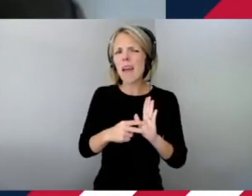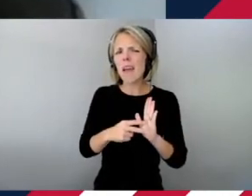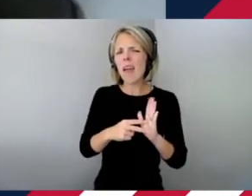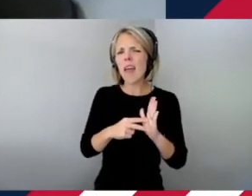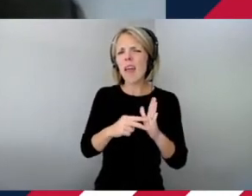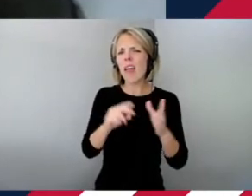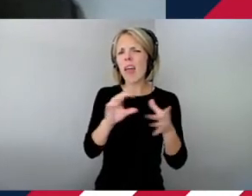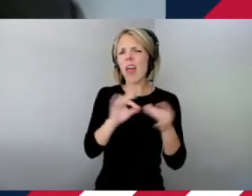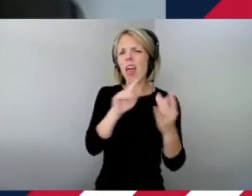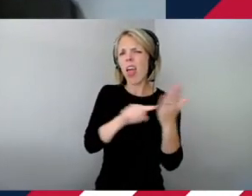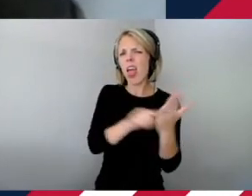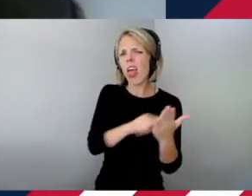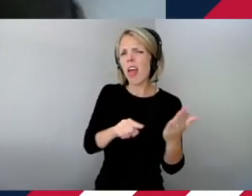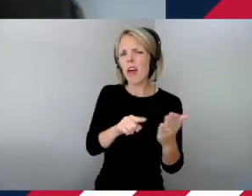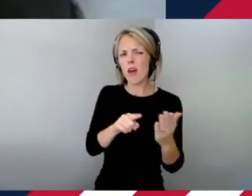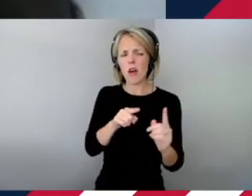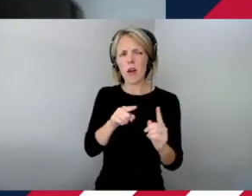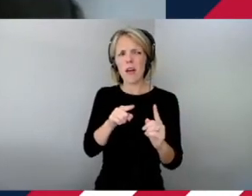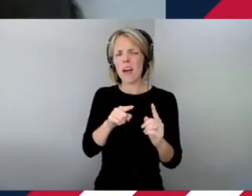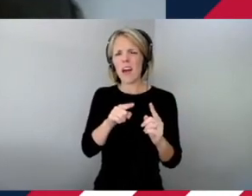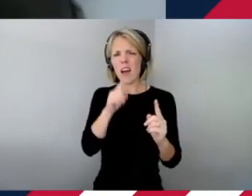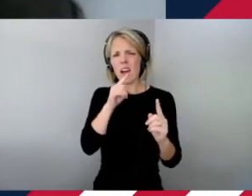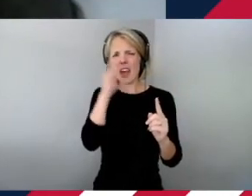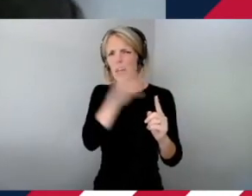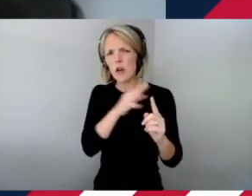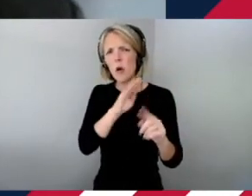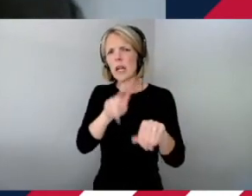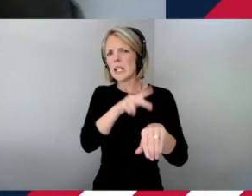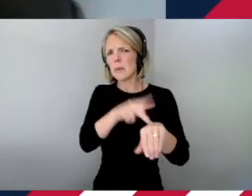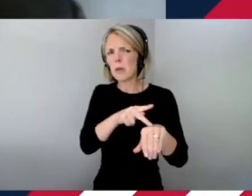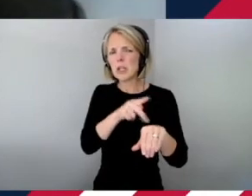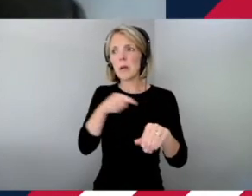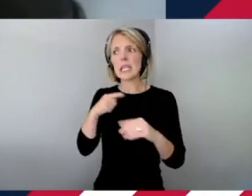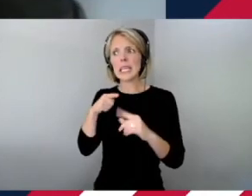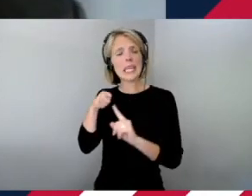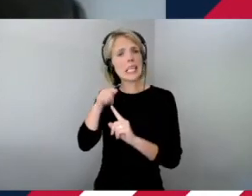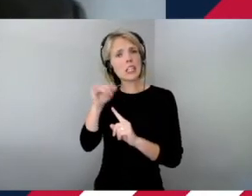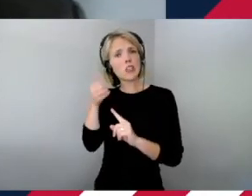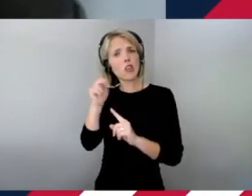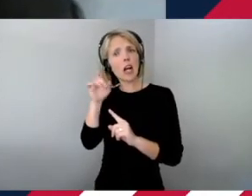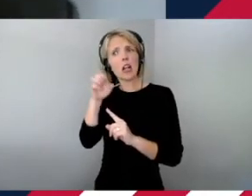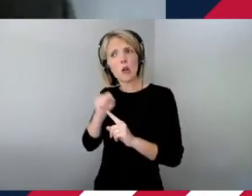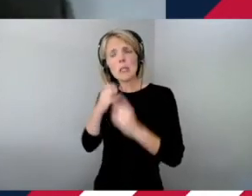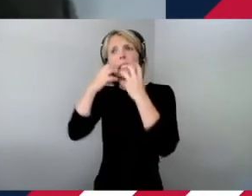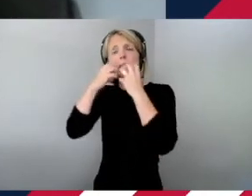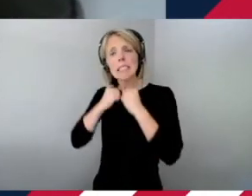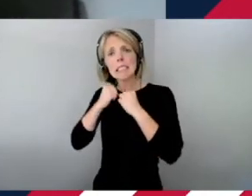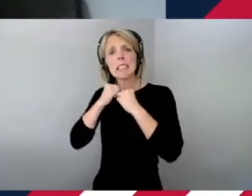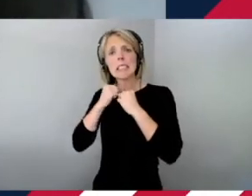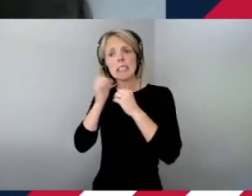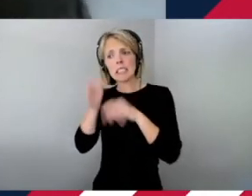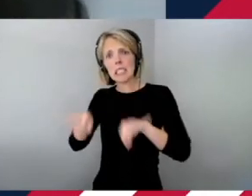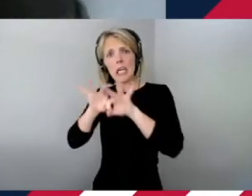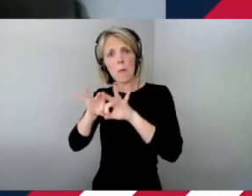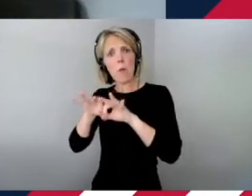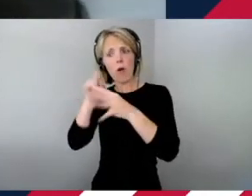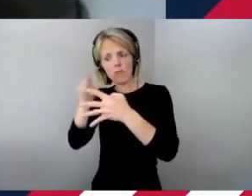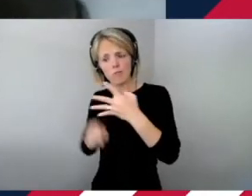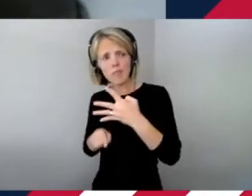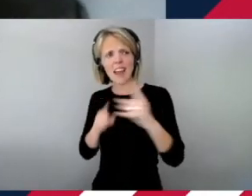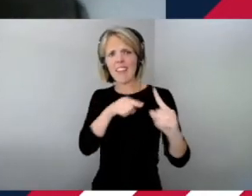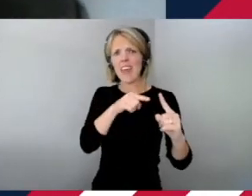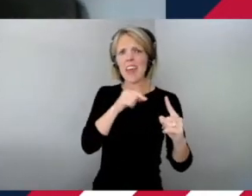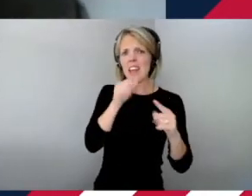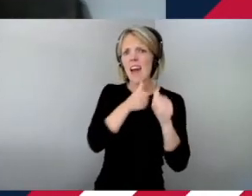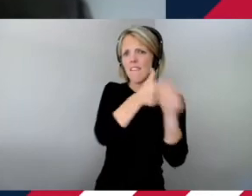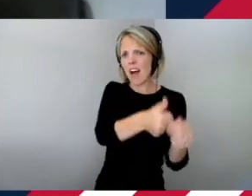that he so passionately and eloquently embodied. One is obvious, people